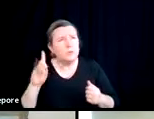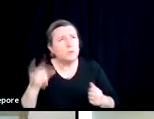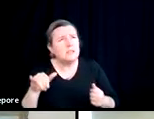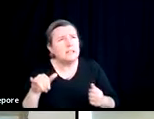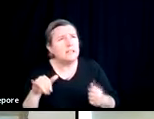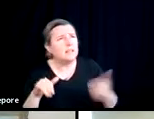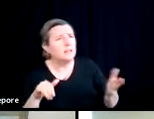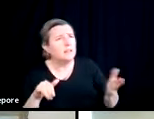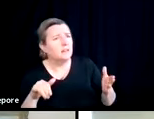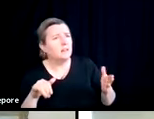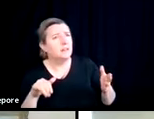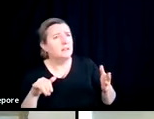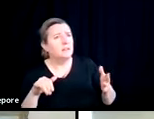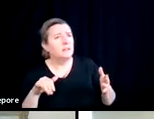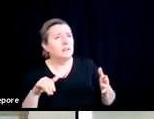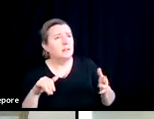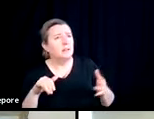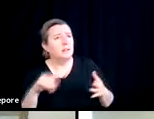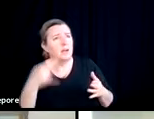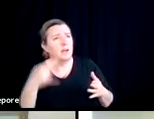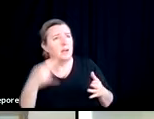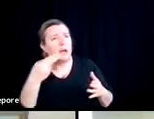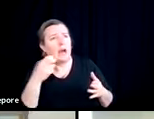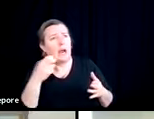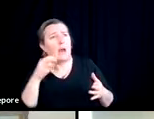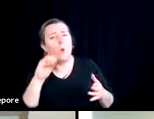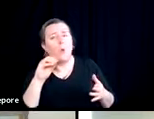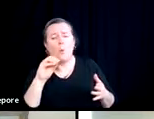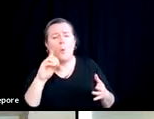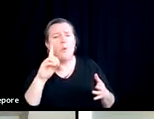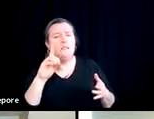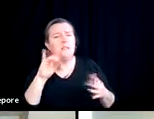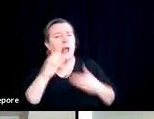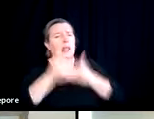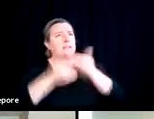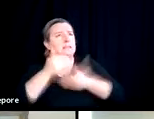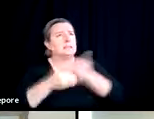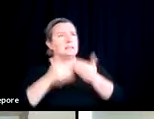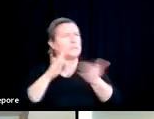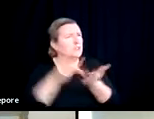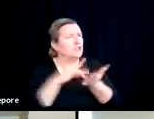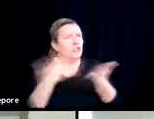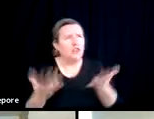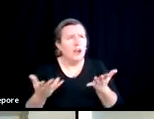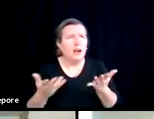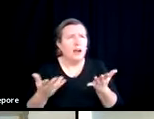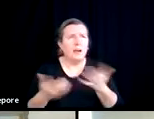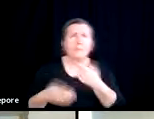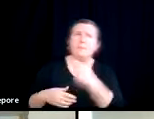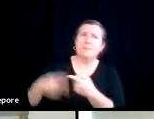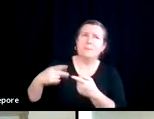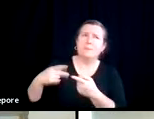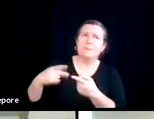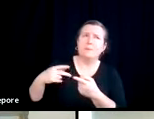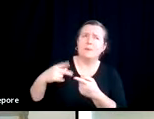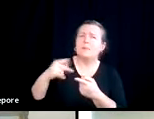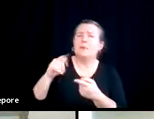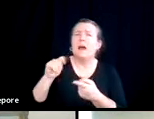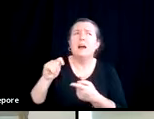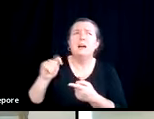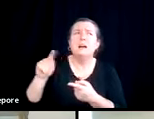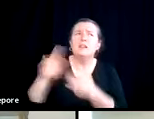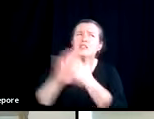mark, and Pat, traffic fatalities. Traffic fatalities, it's my understanding that's the case in America, not just New